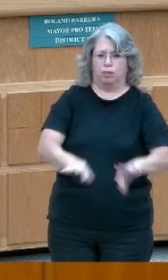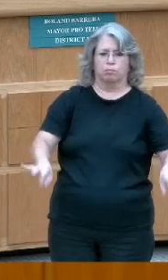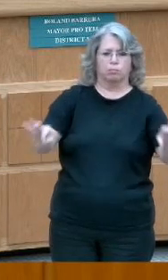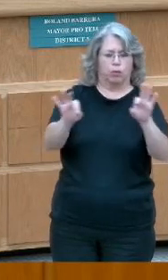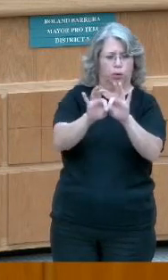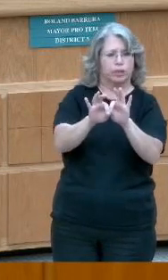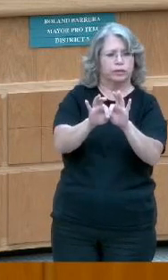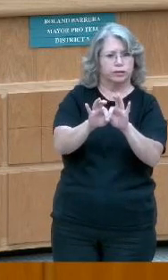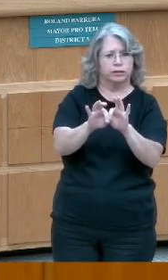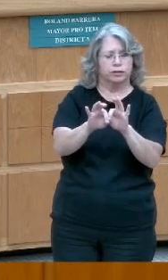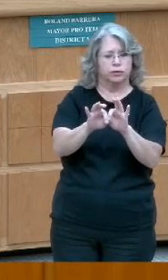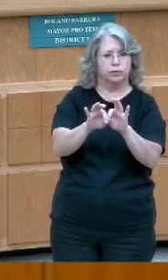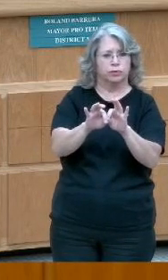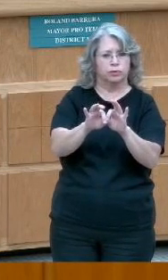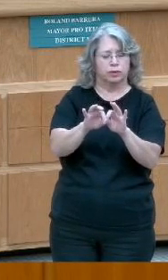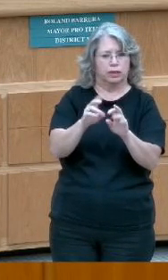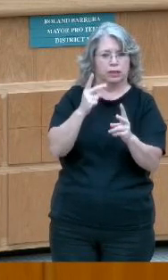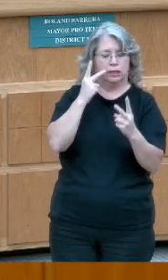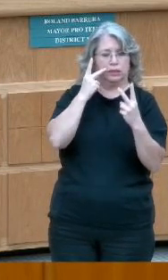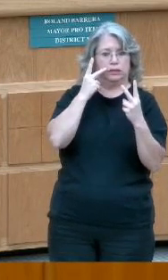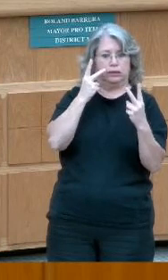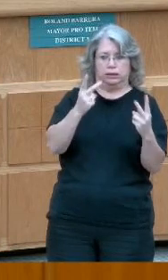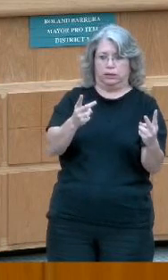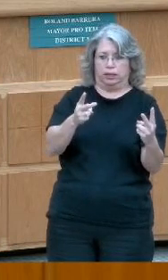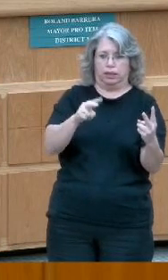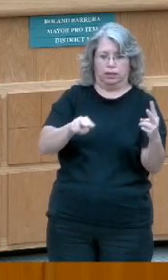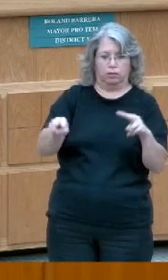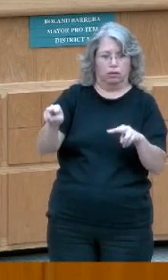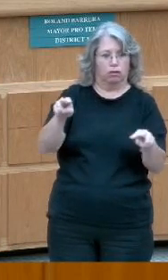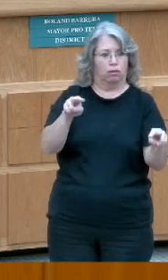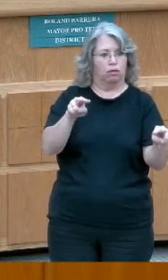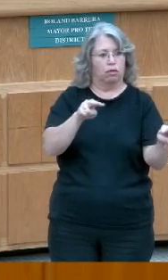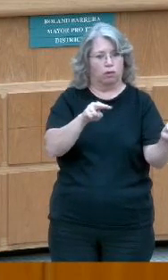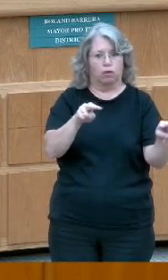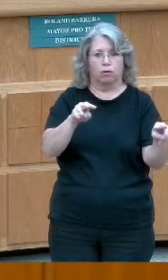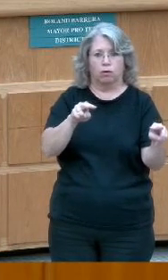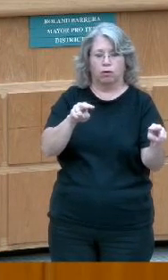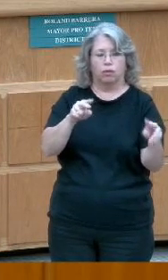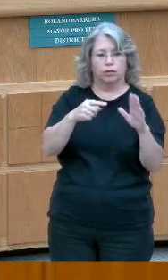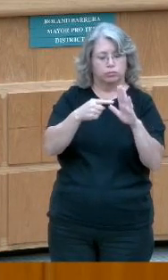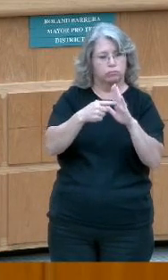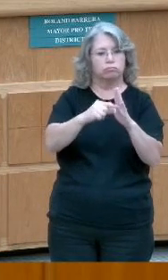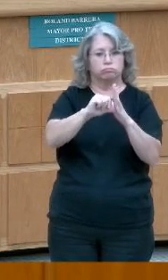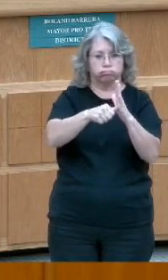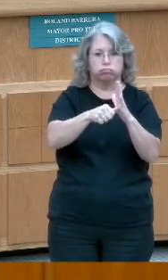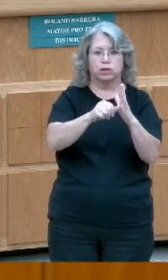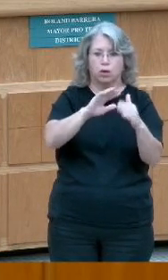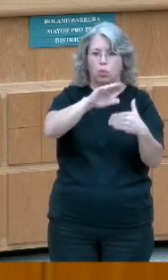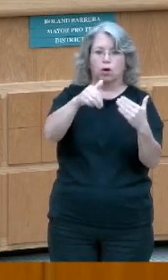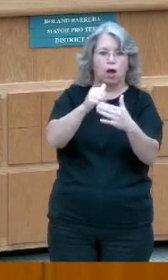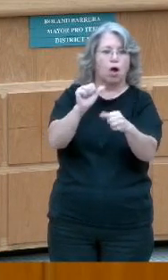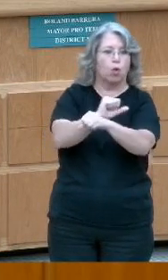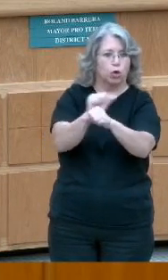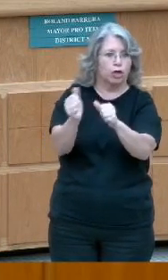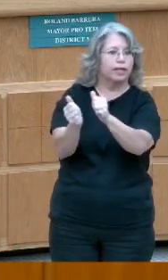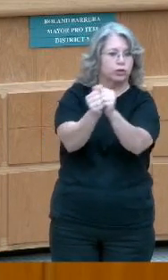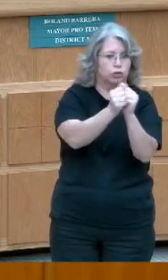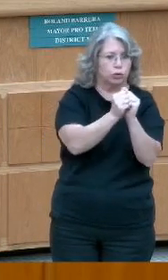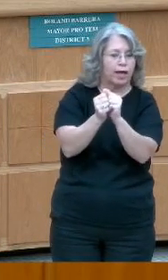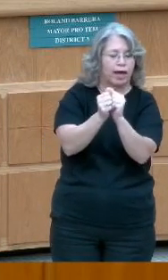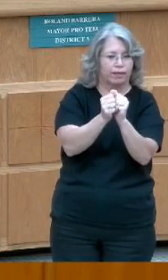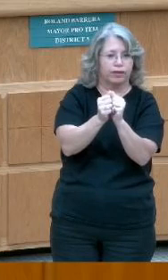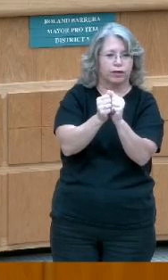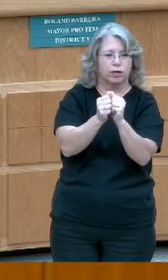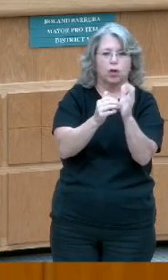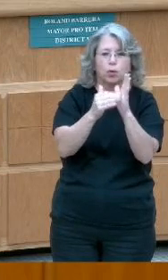is to actually see in action this business of we're all working together. I said that these words are often repeated, but